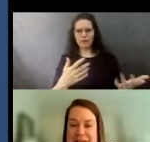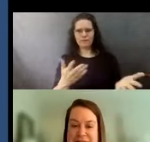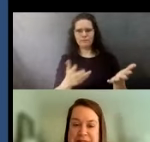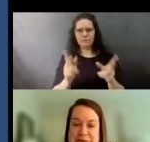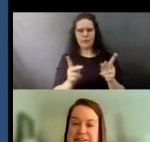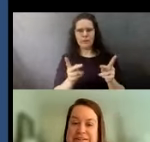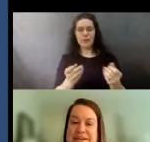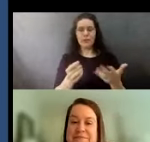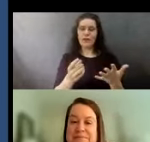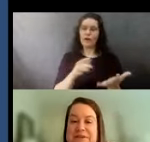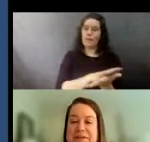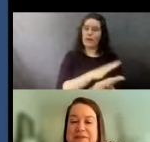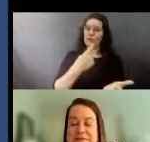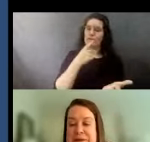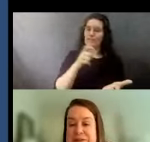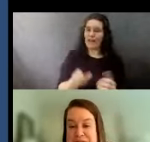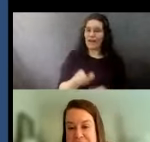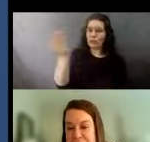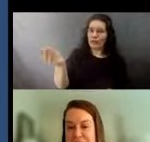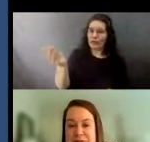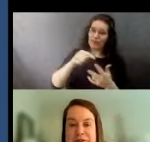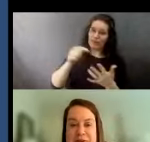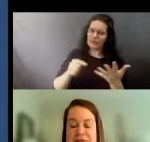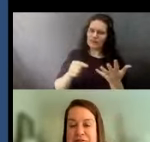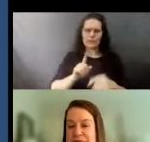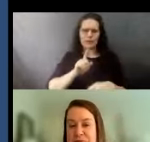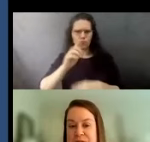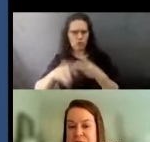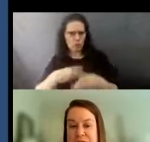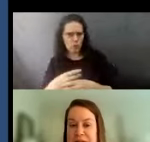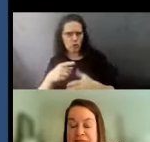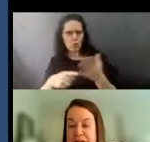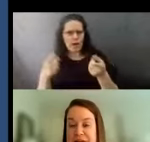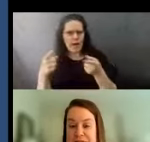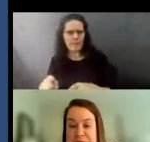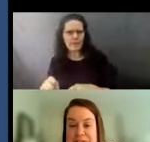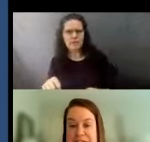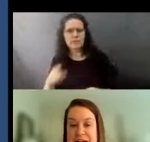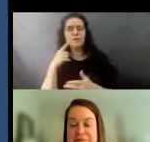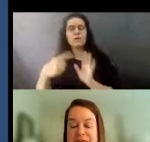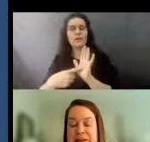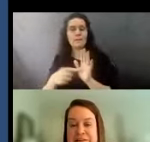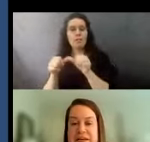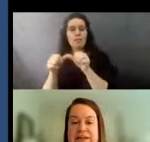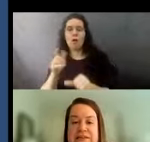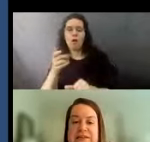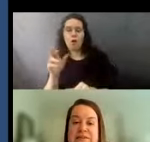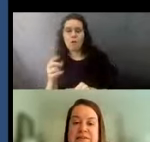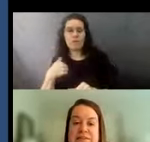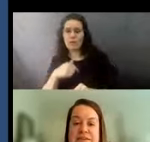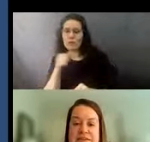paper and then there's in practice, and I'm curious, especially for long COVID, for which we don't have a lot of information yet, what that looks